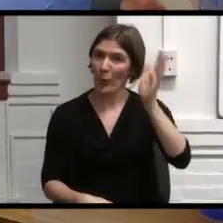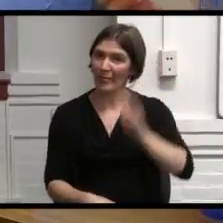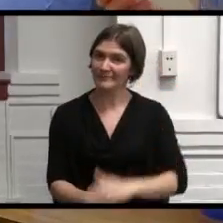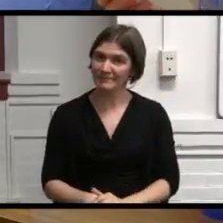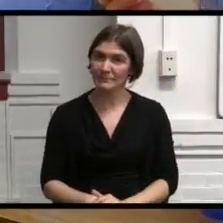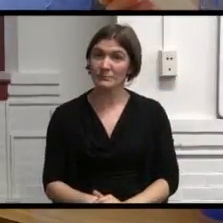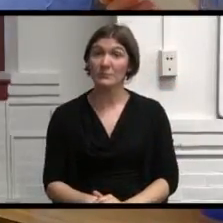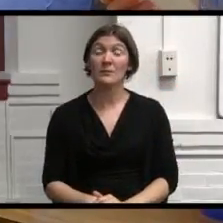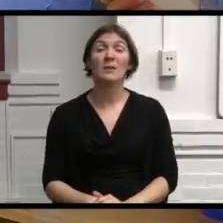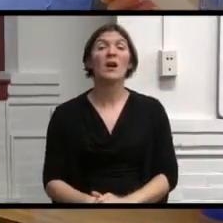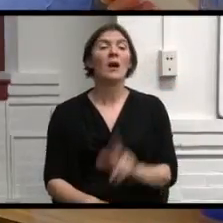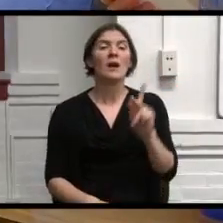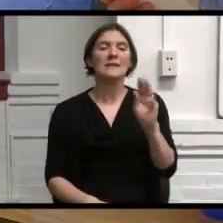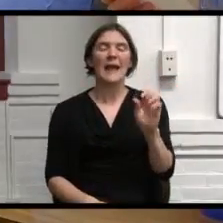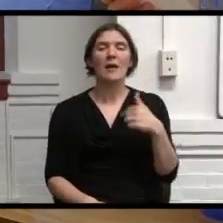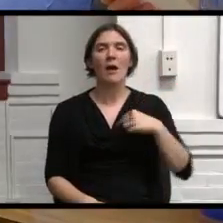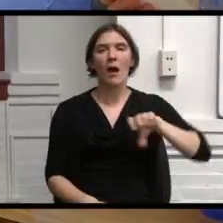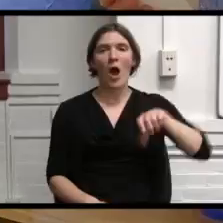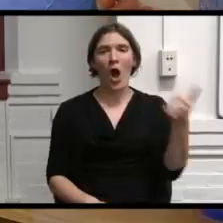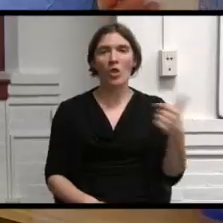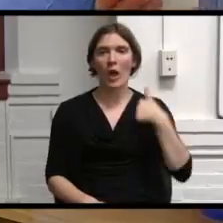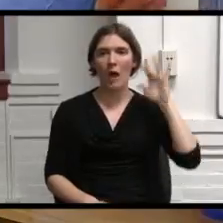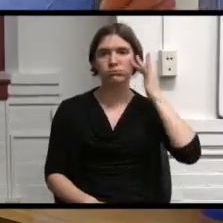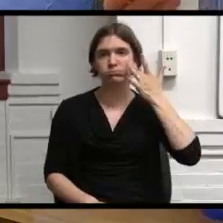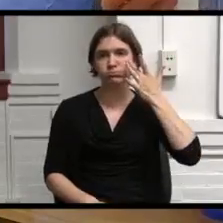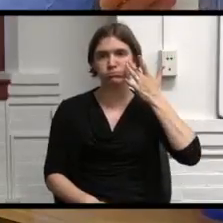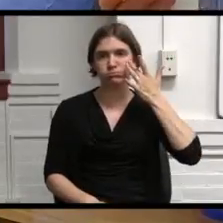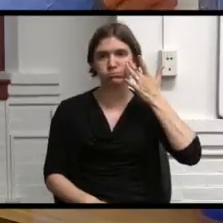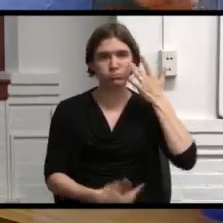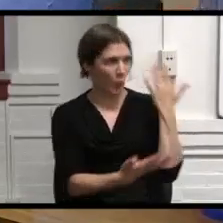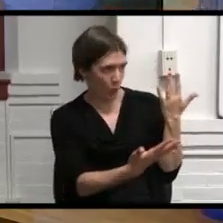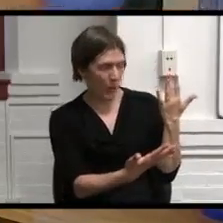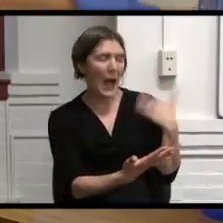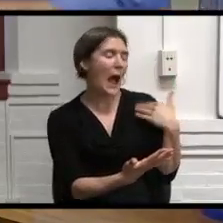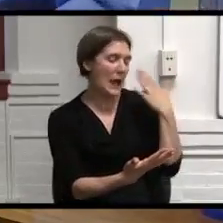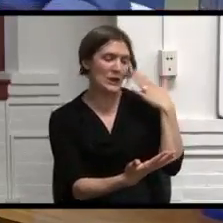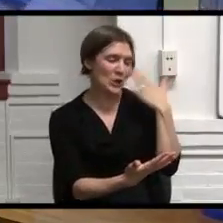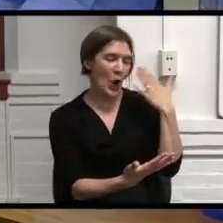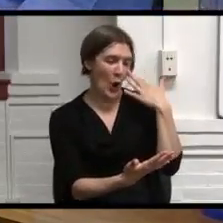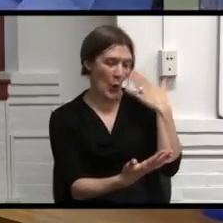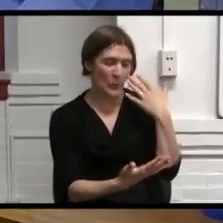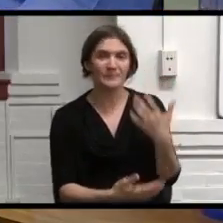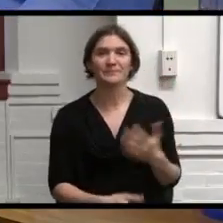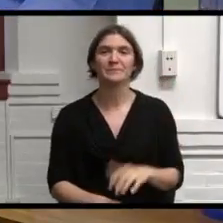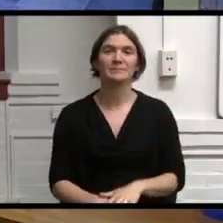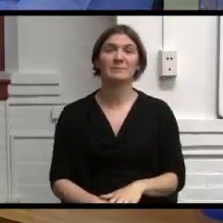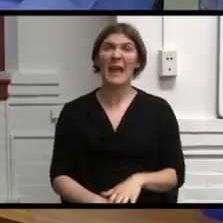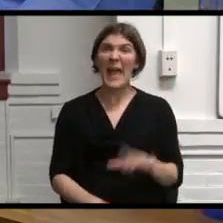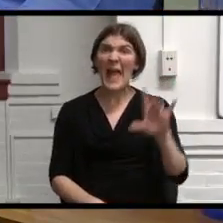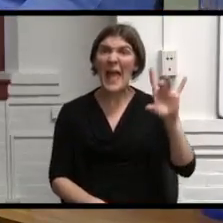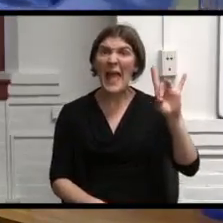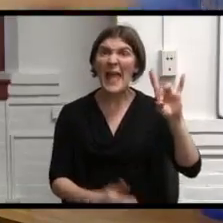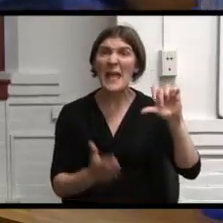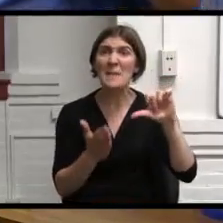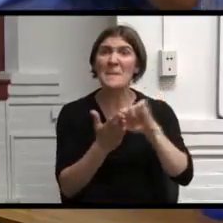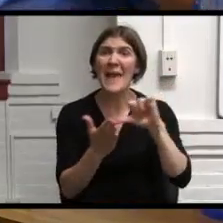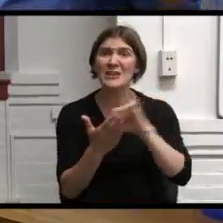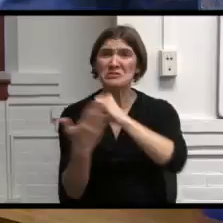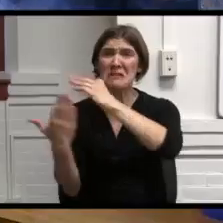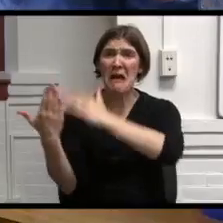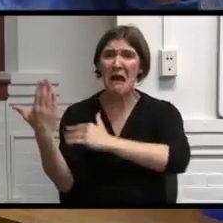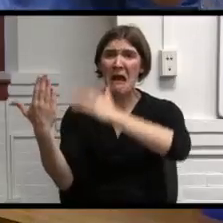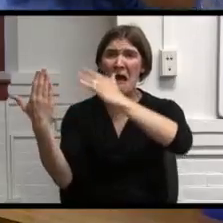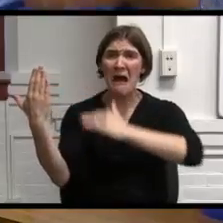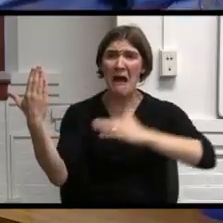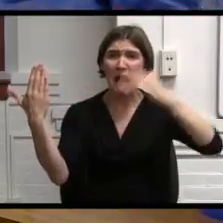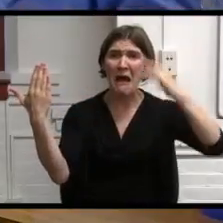more to it that drives me absolutely crazy. This is true. 8 pages of dogs. No, I think, and I always say this, have to say